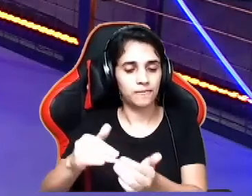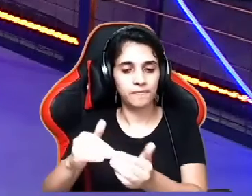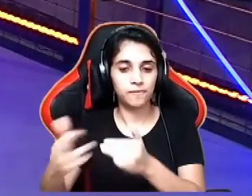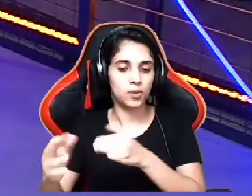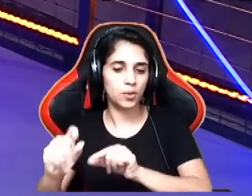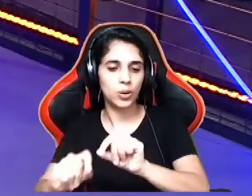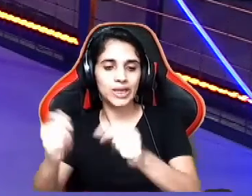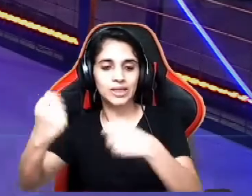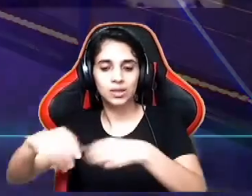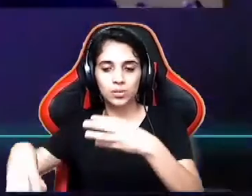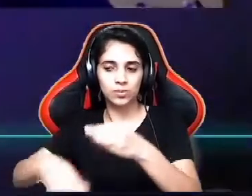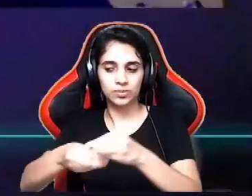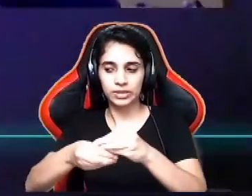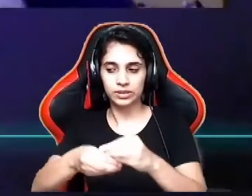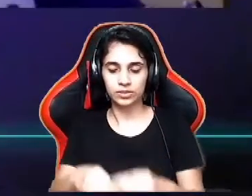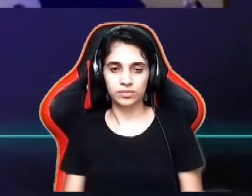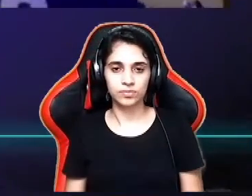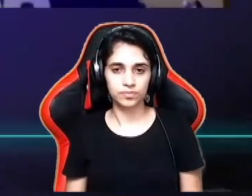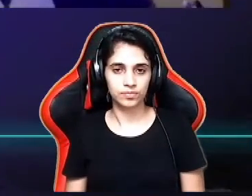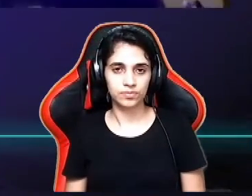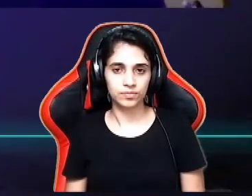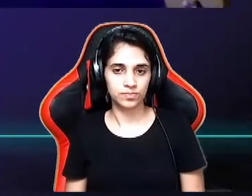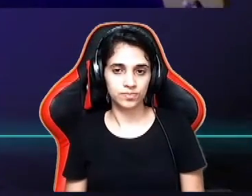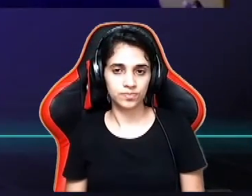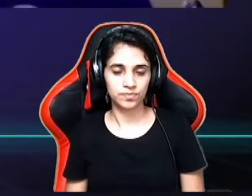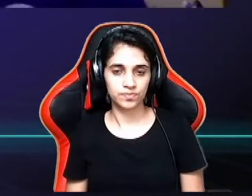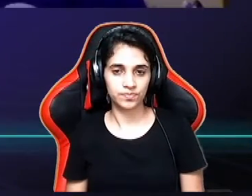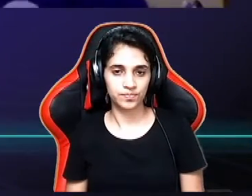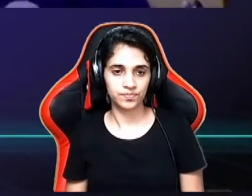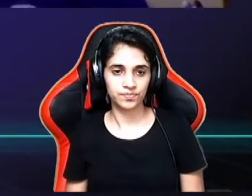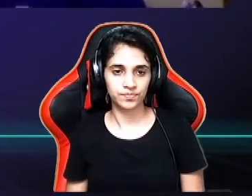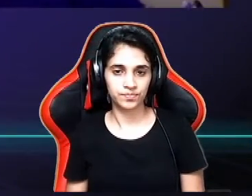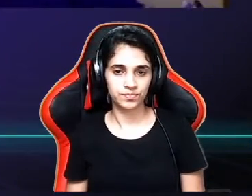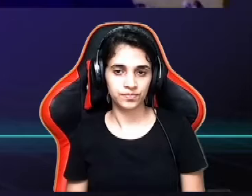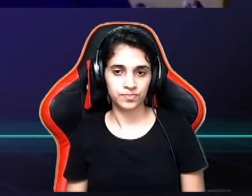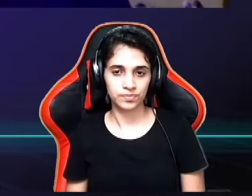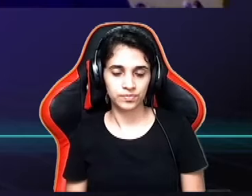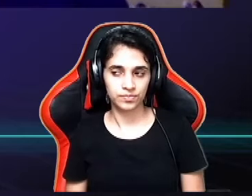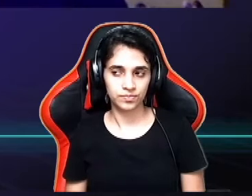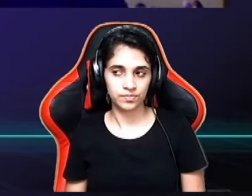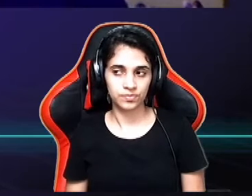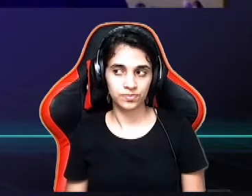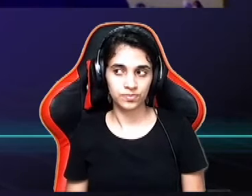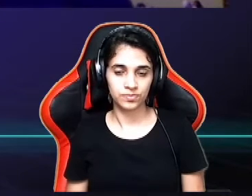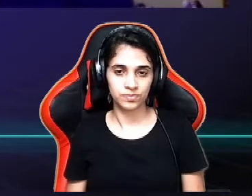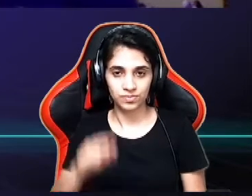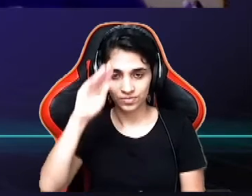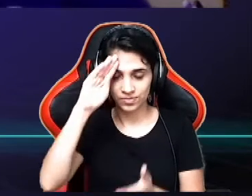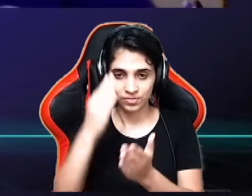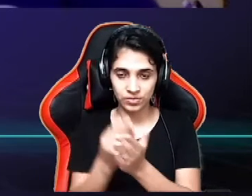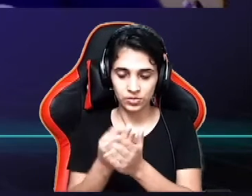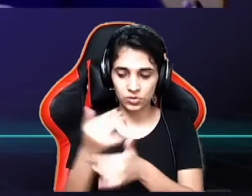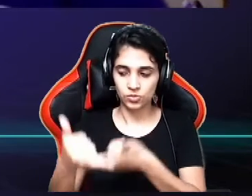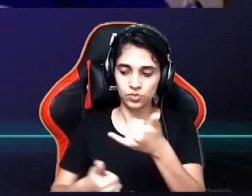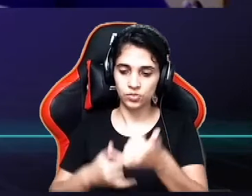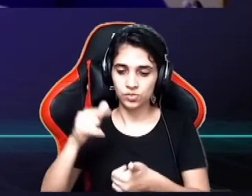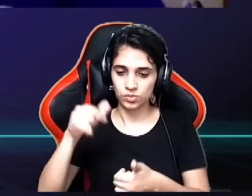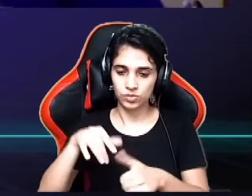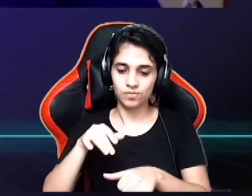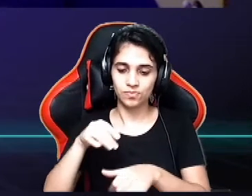game. Rafael, if you want to kick it off. I believe the game as